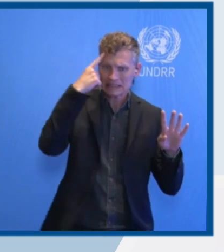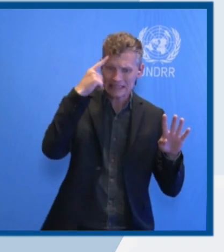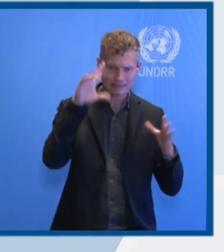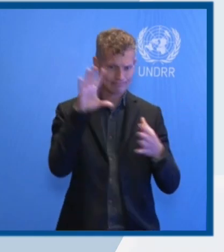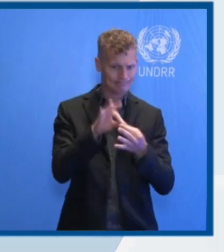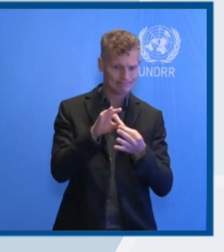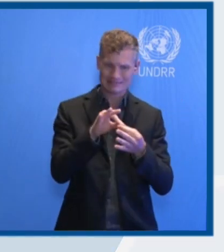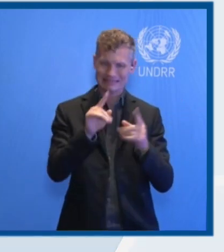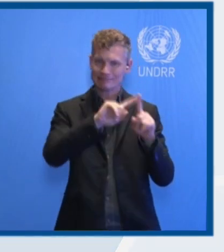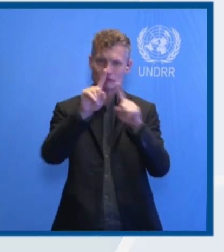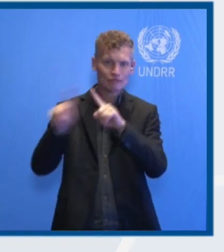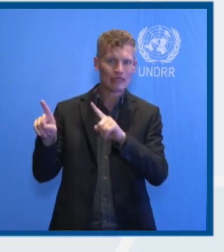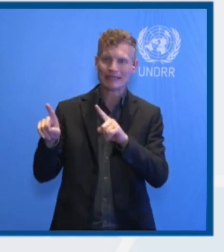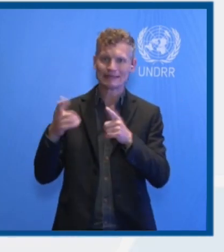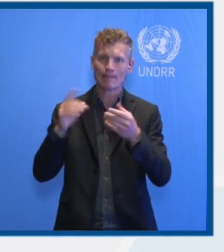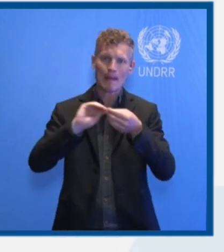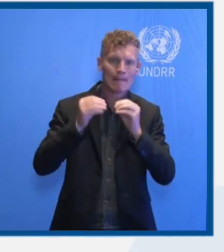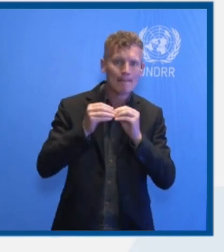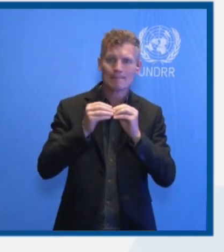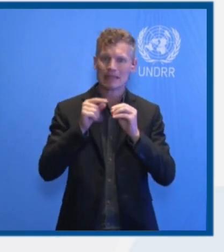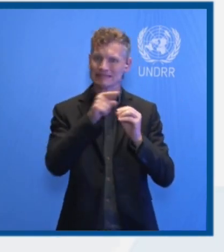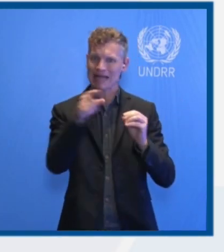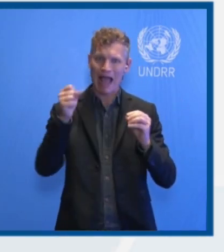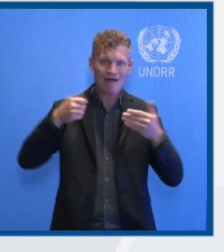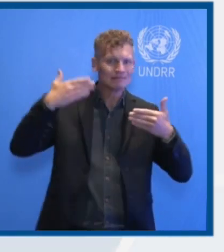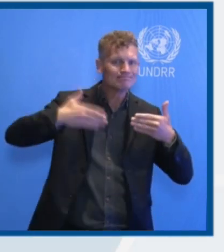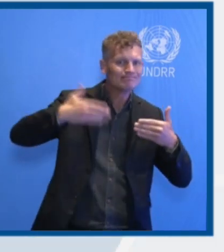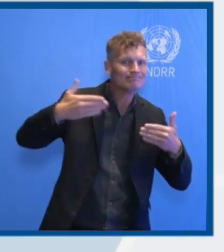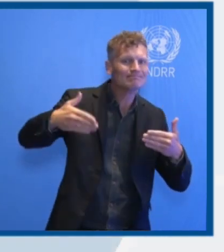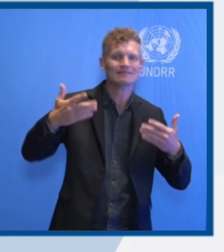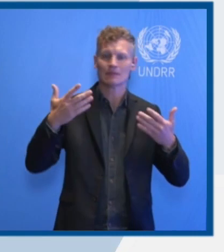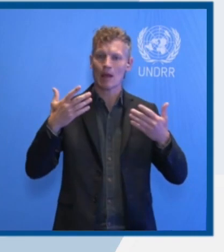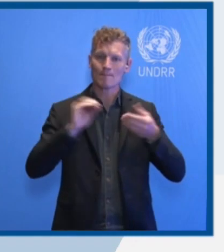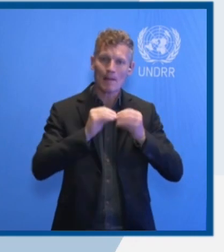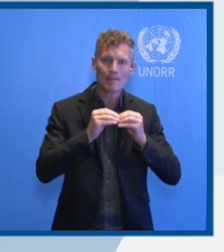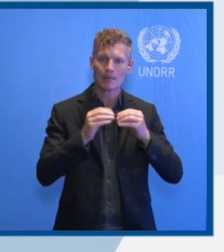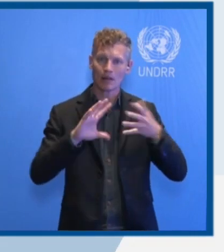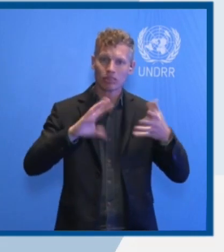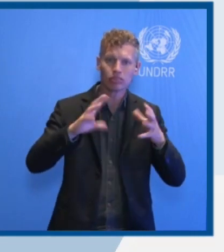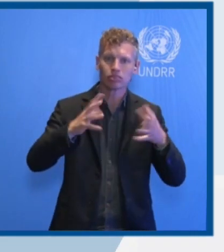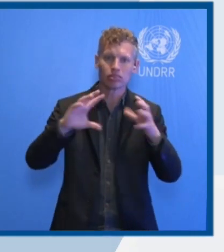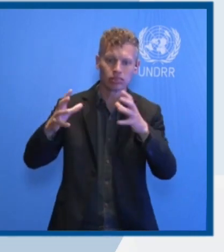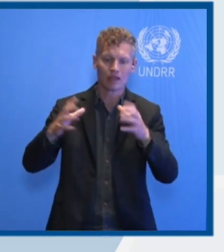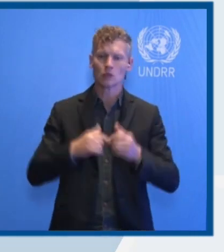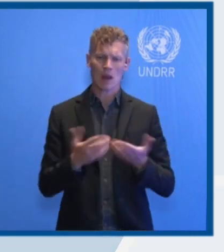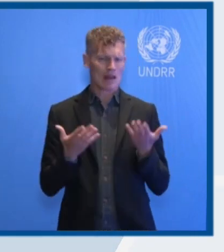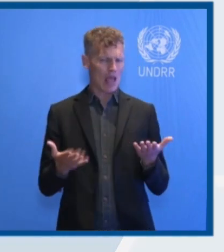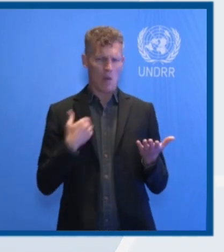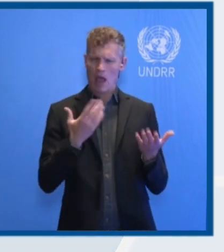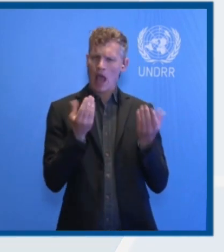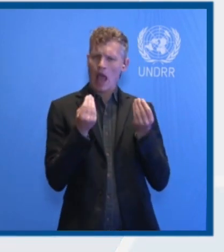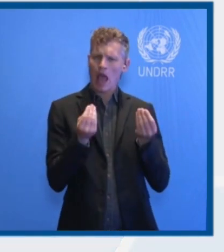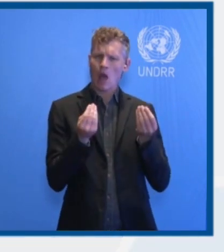Carolina. Why and how can the implementation of nature-based solutions reduce systemic risks? That is